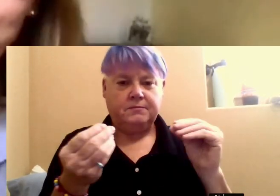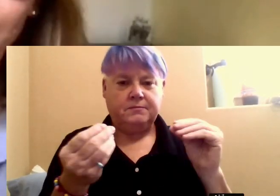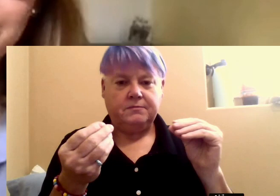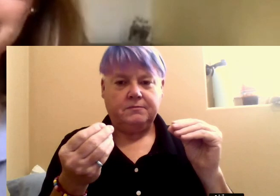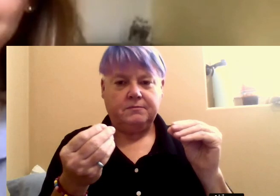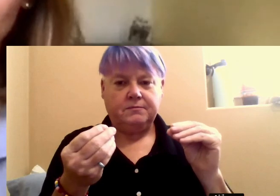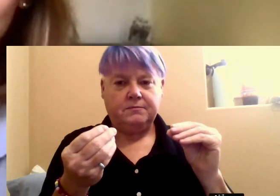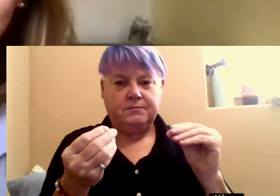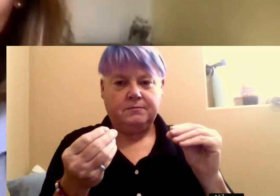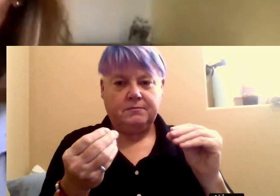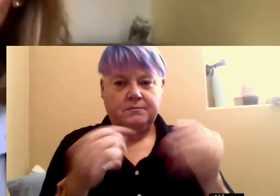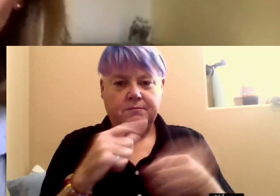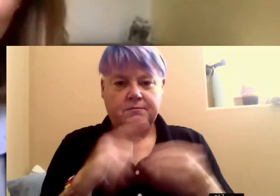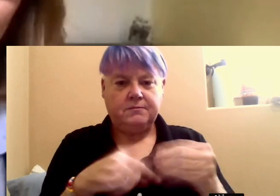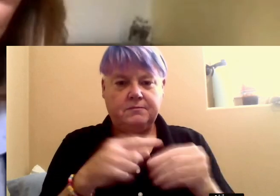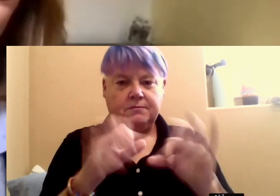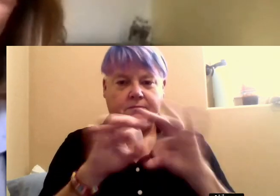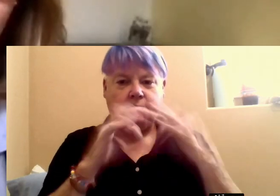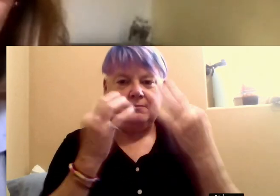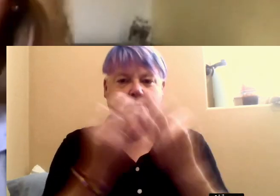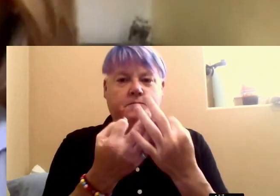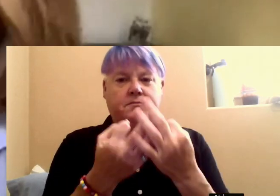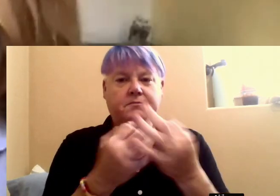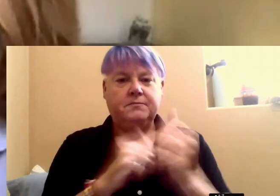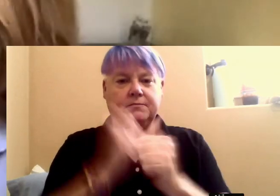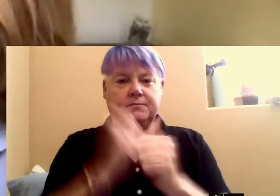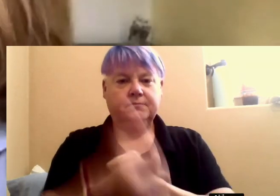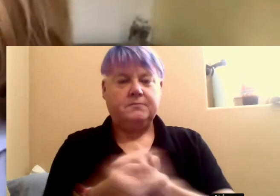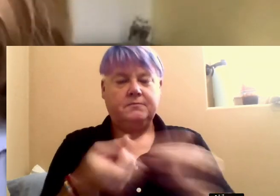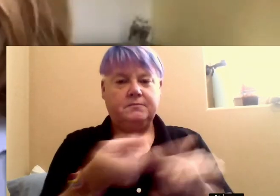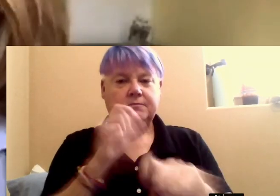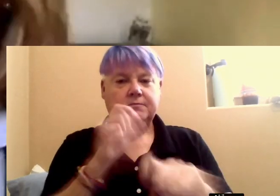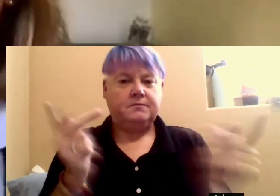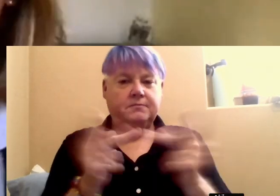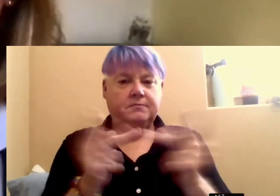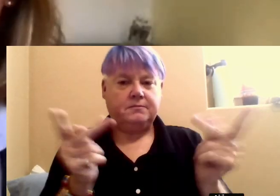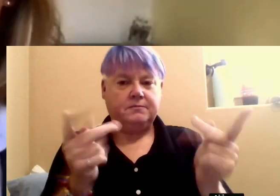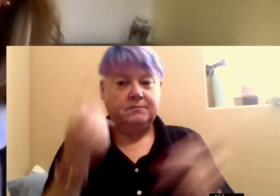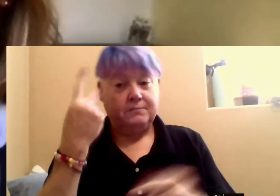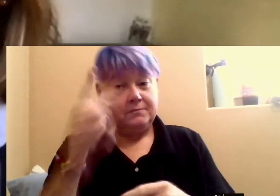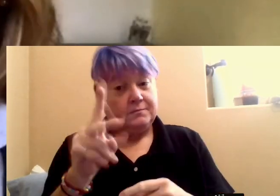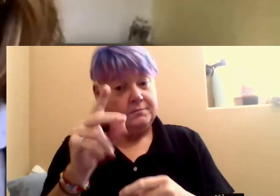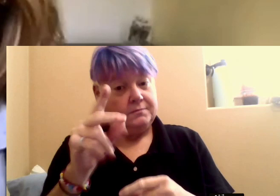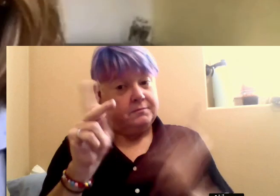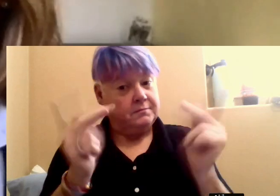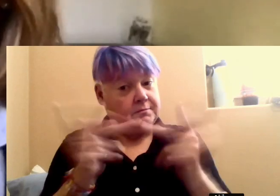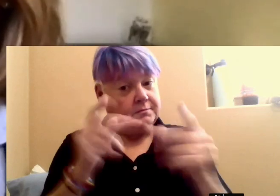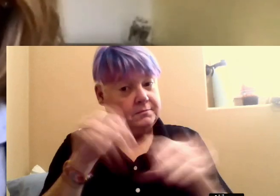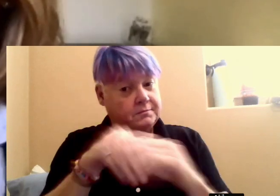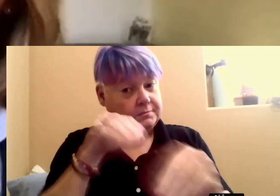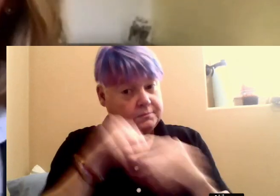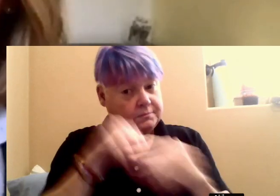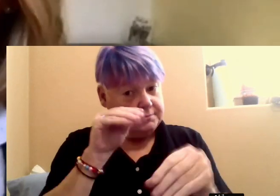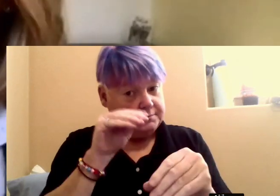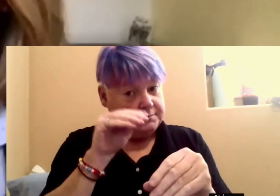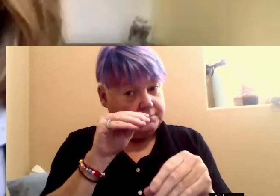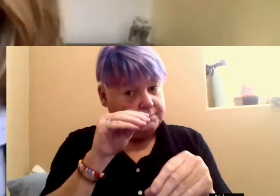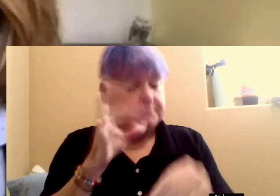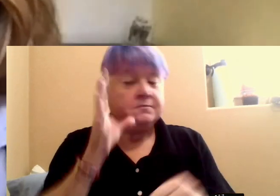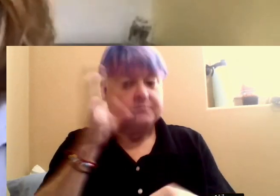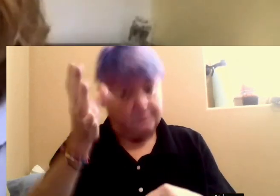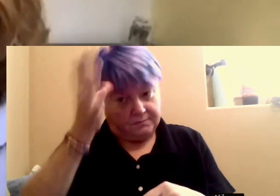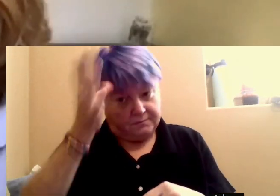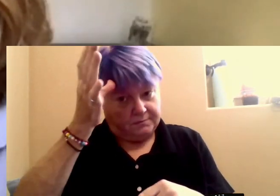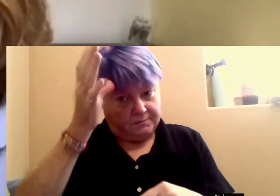great surprise, this family is far from perfect. They appear perfect on the outside. Mom and dad